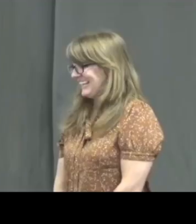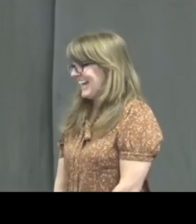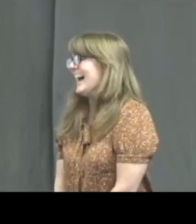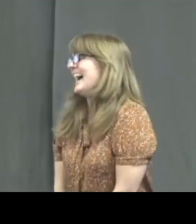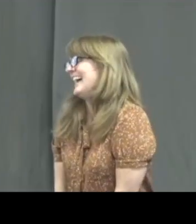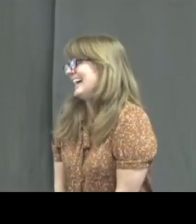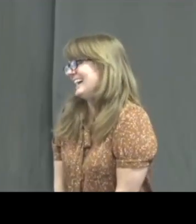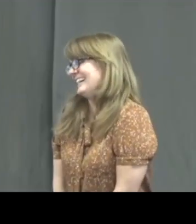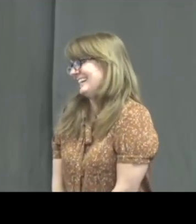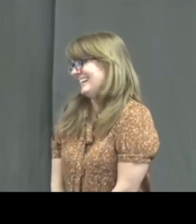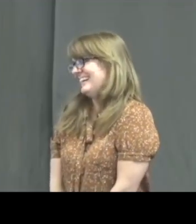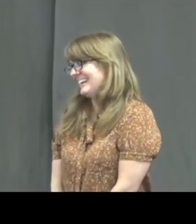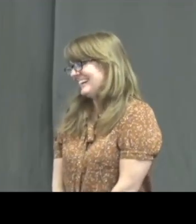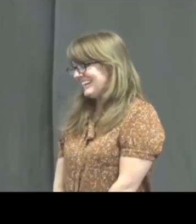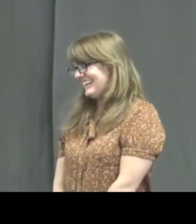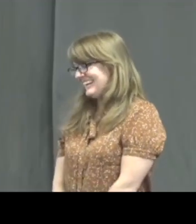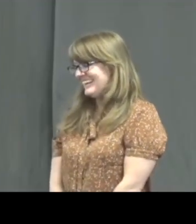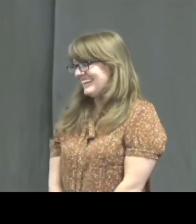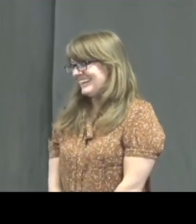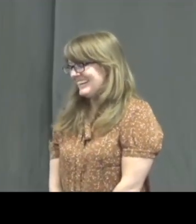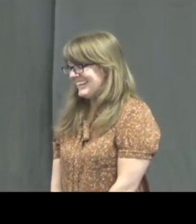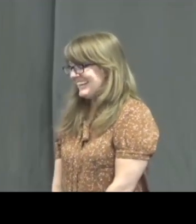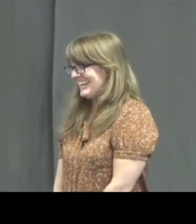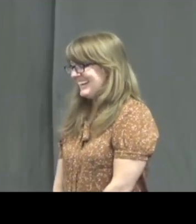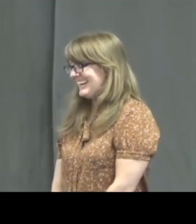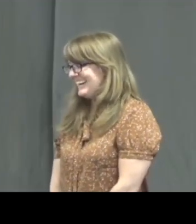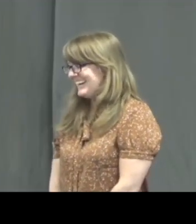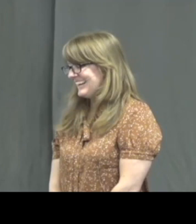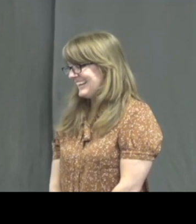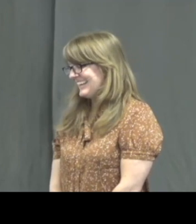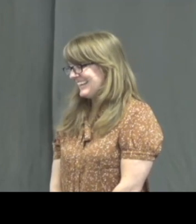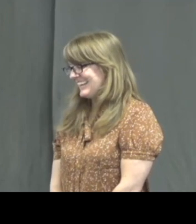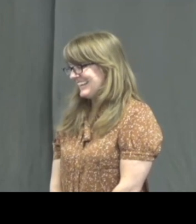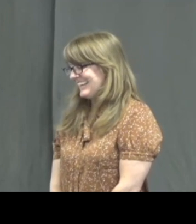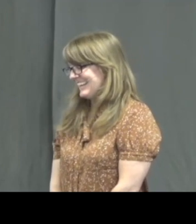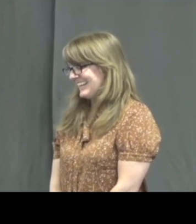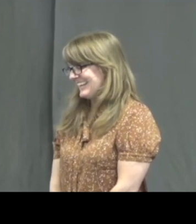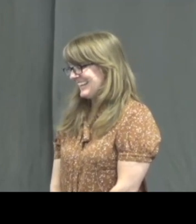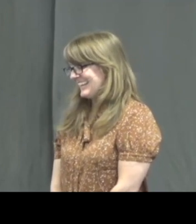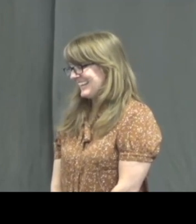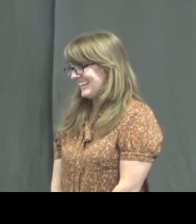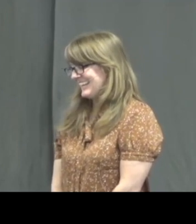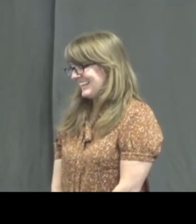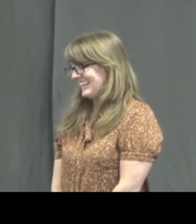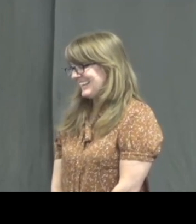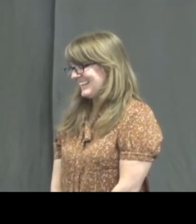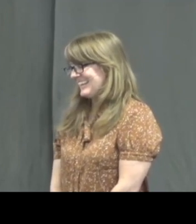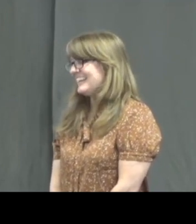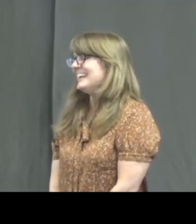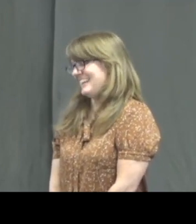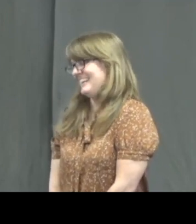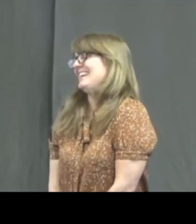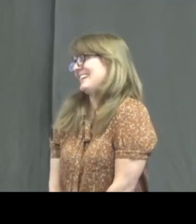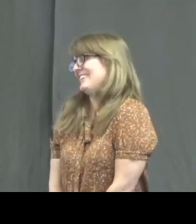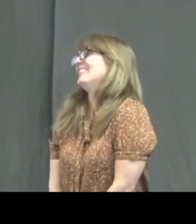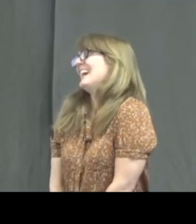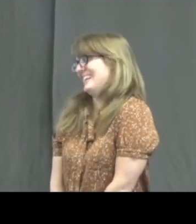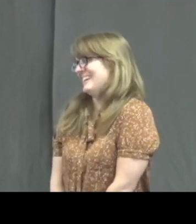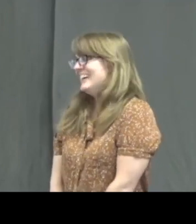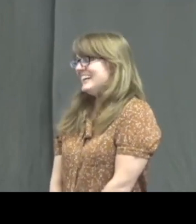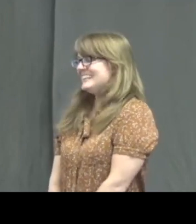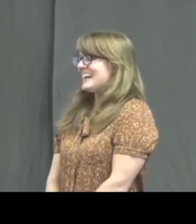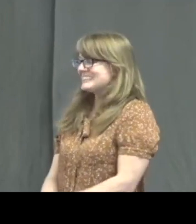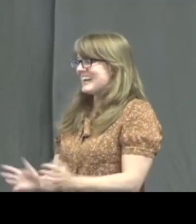Hank, and thank you for that answer, Megan. I'll tell you, I was at a party last night where panda ejaculation would have come in very handy. I